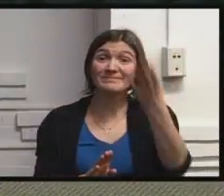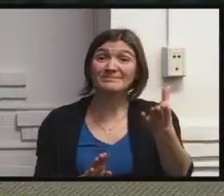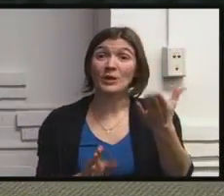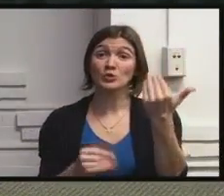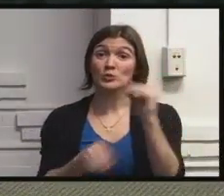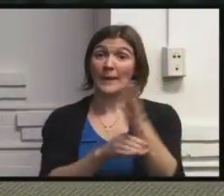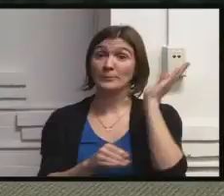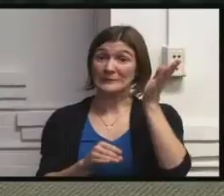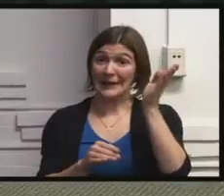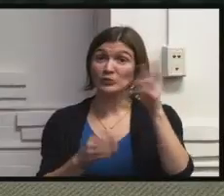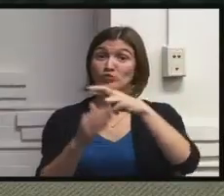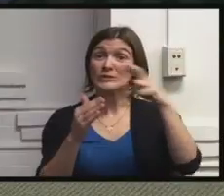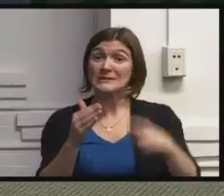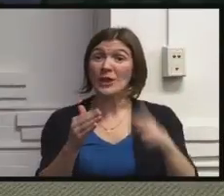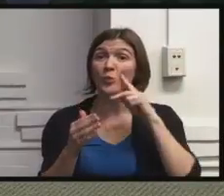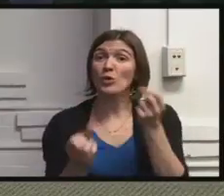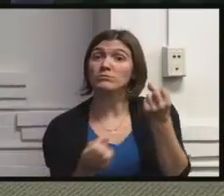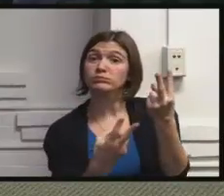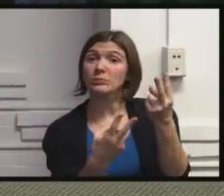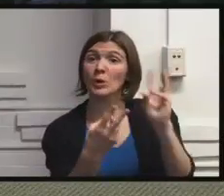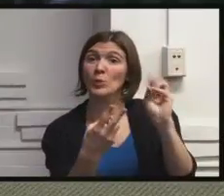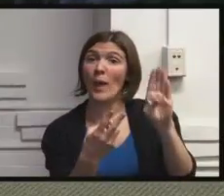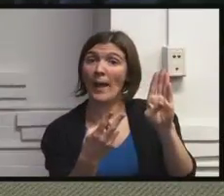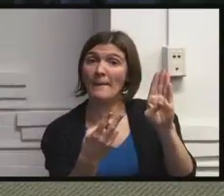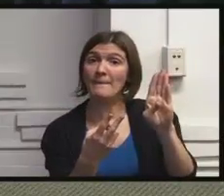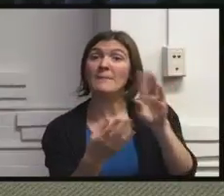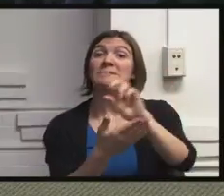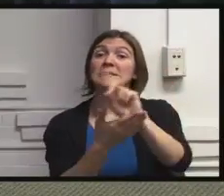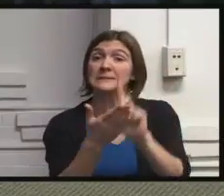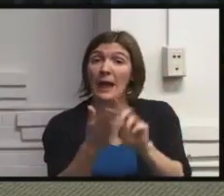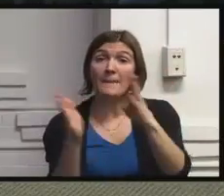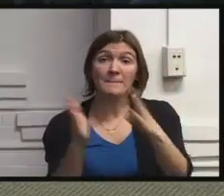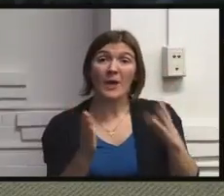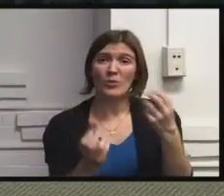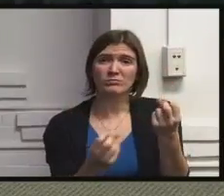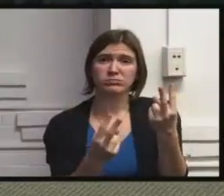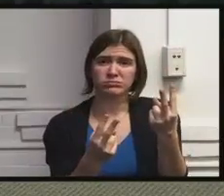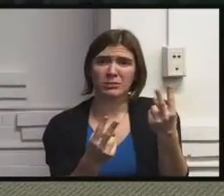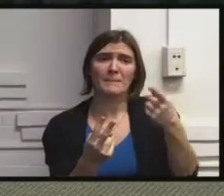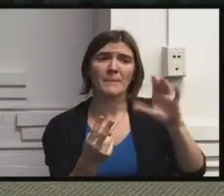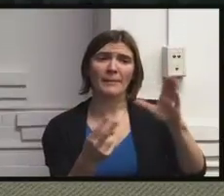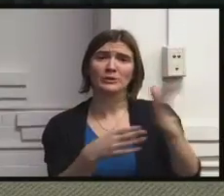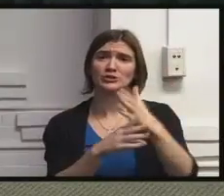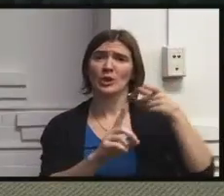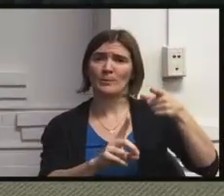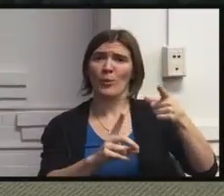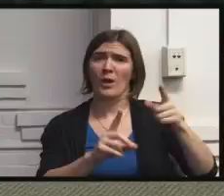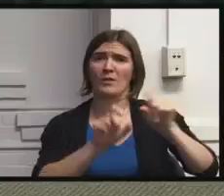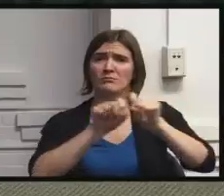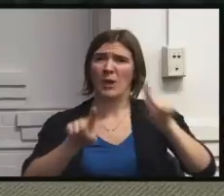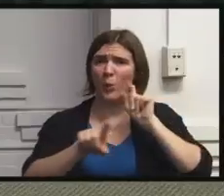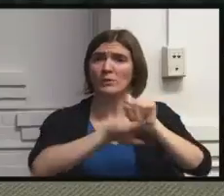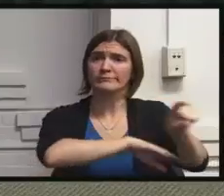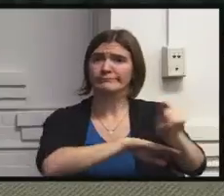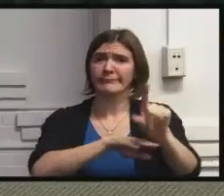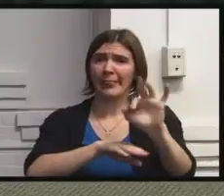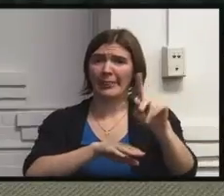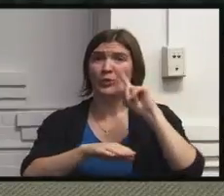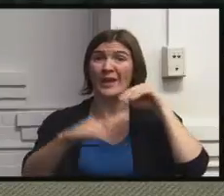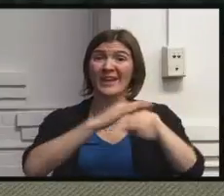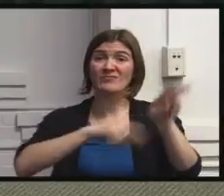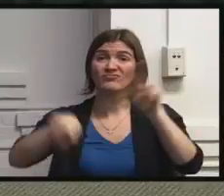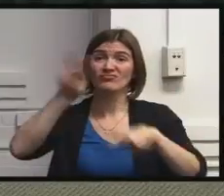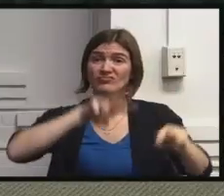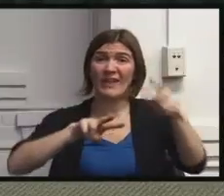from tonight's presentation as well as on the plans that we have, the scoping report, everything else on a public SharePoint site. Great. And we'll send you the link. So anybody can go in at any